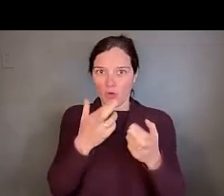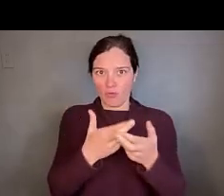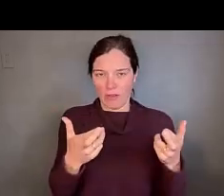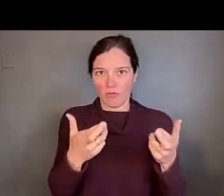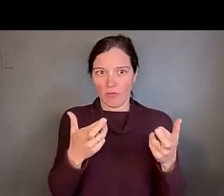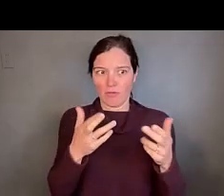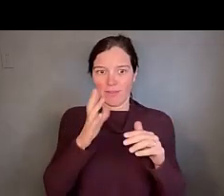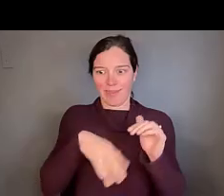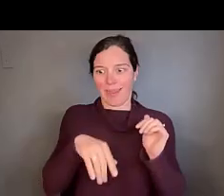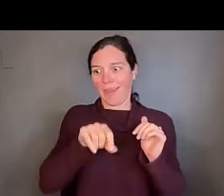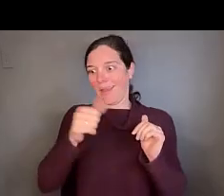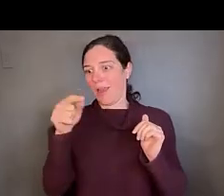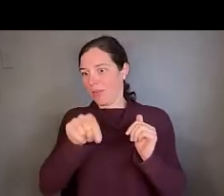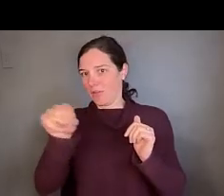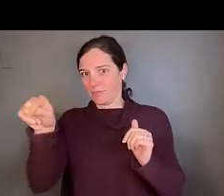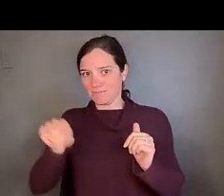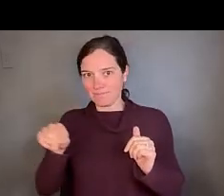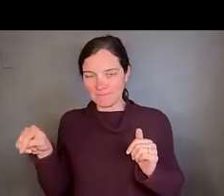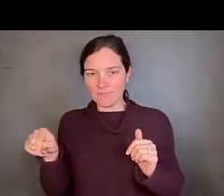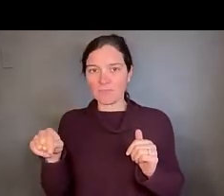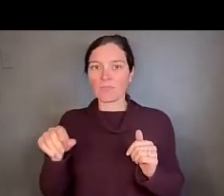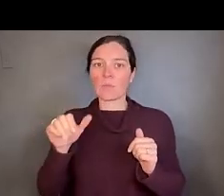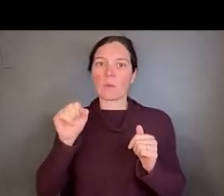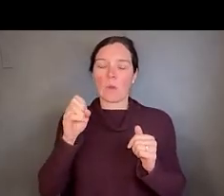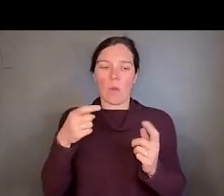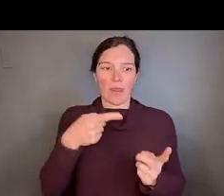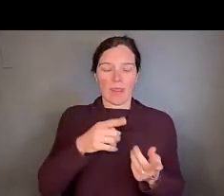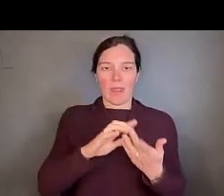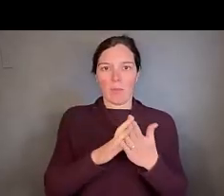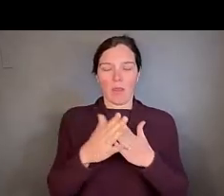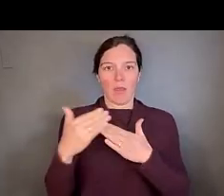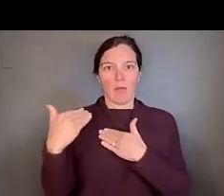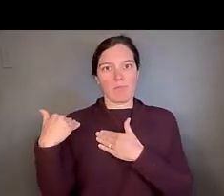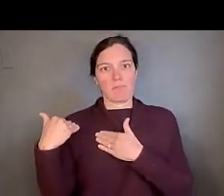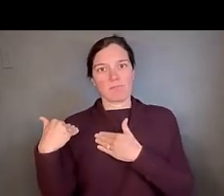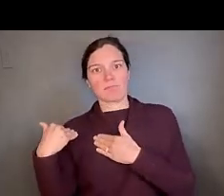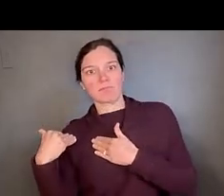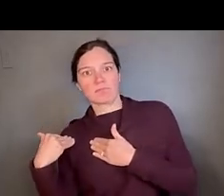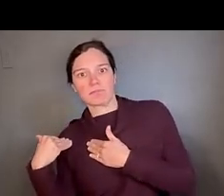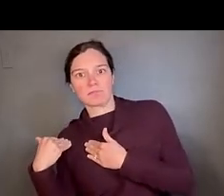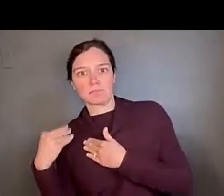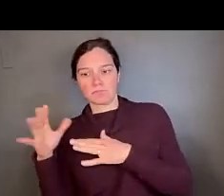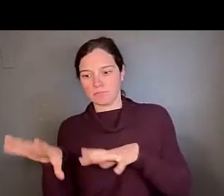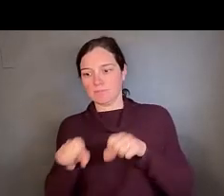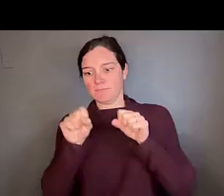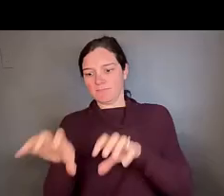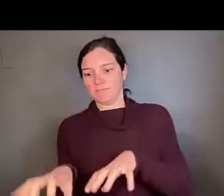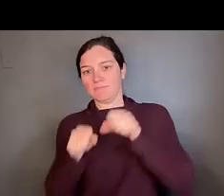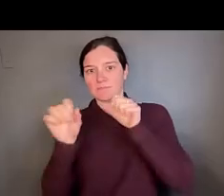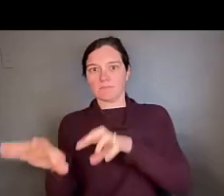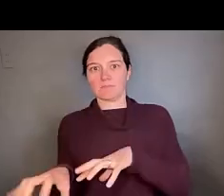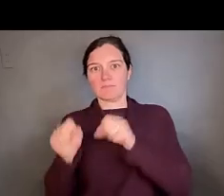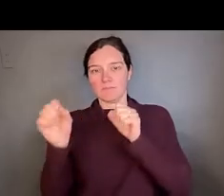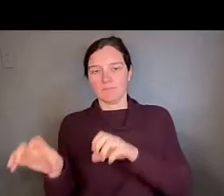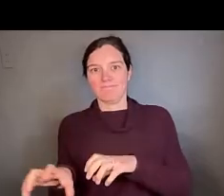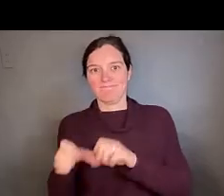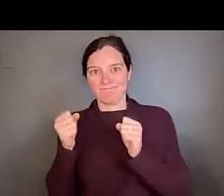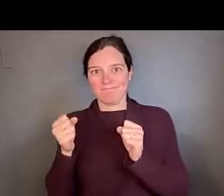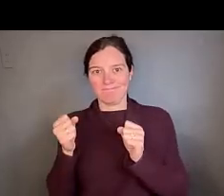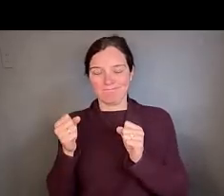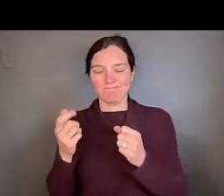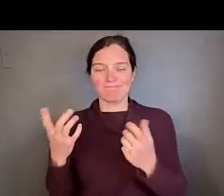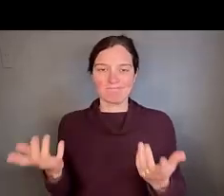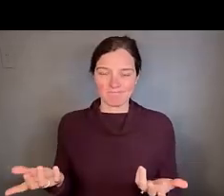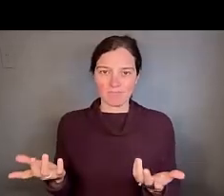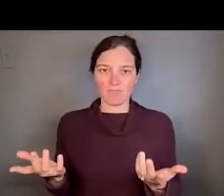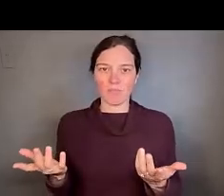resources than those other community services. And so they end up taking those things over just by default. And